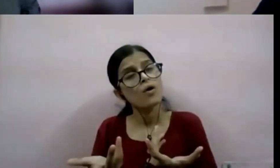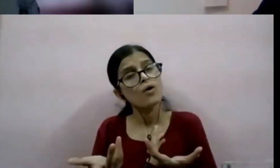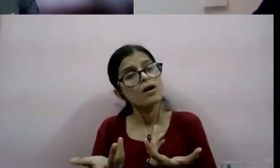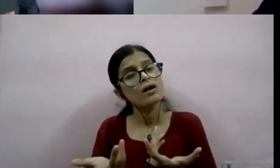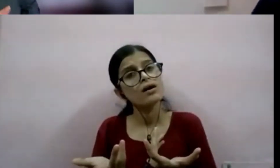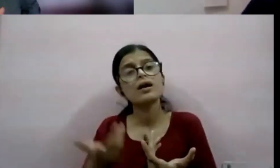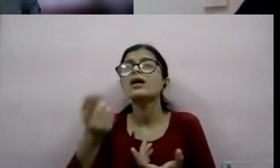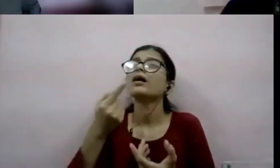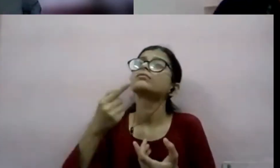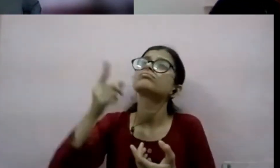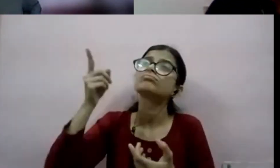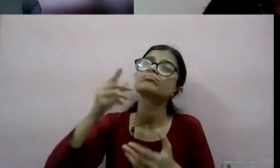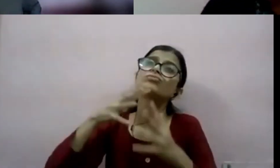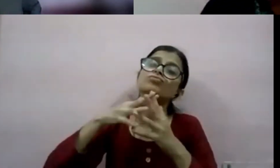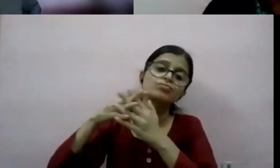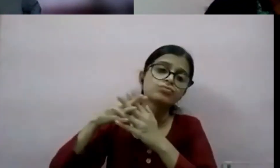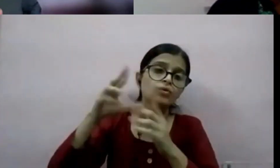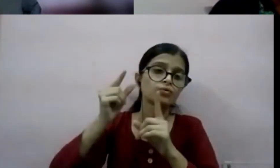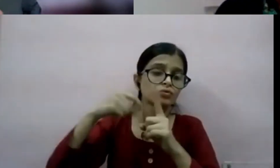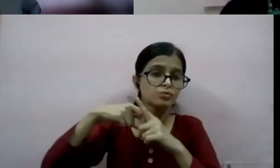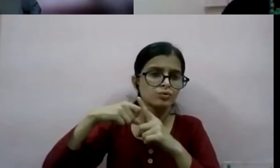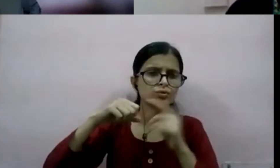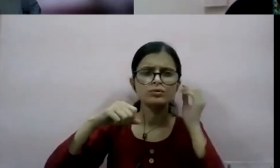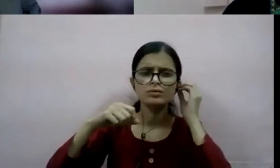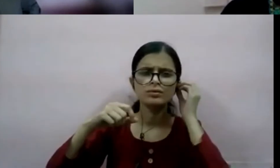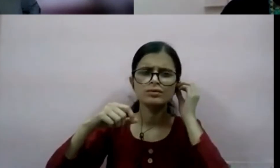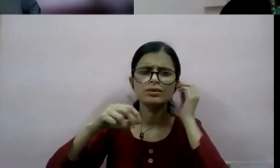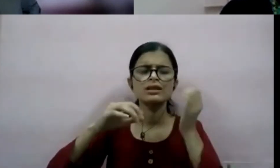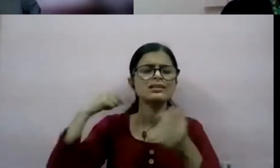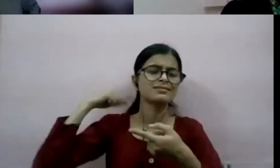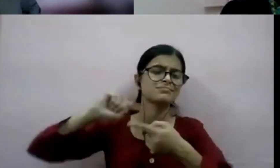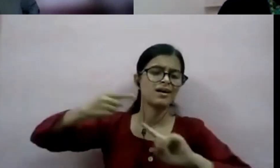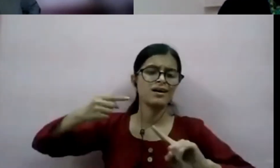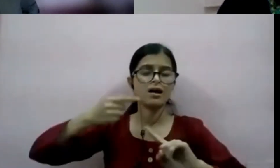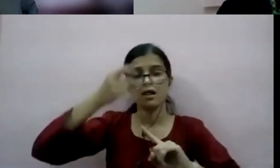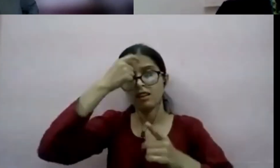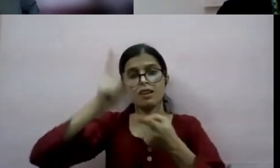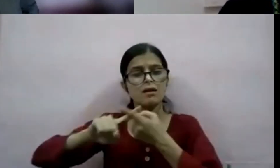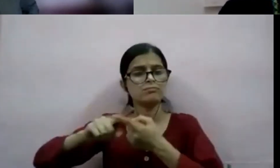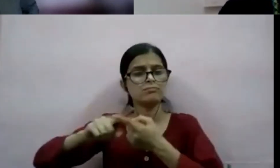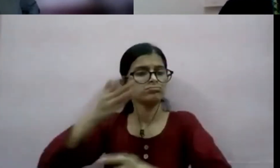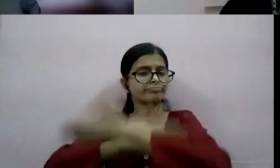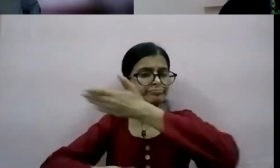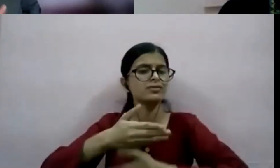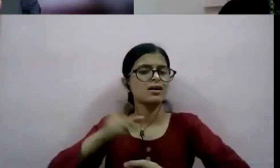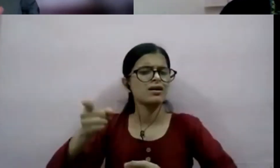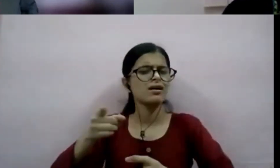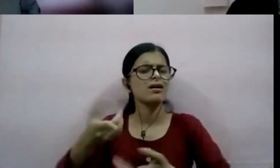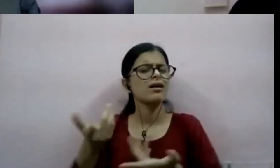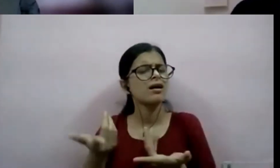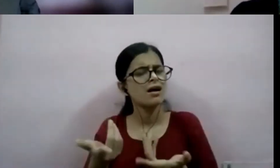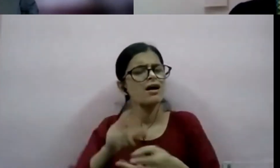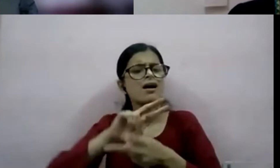the UK, life expectancy for people with spinal cord injury is pretty much unchanged when you get spinal cord injury. Then